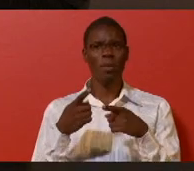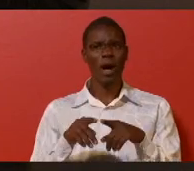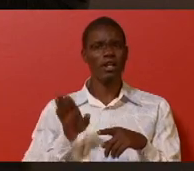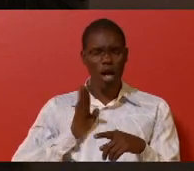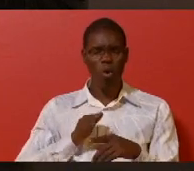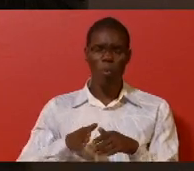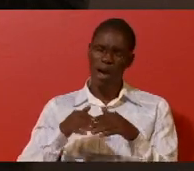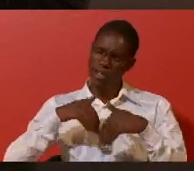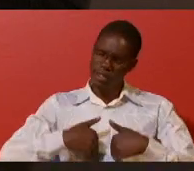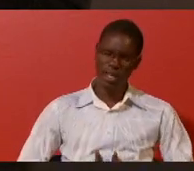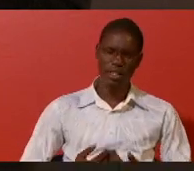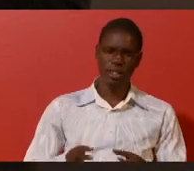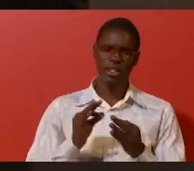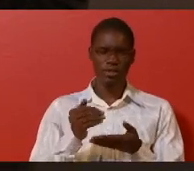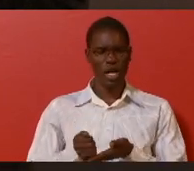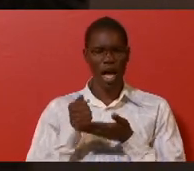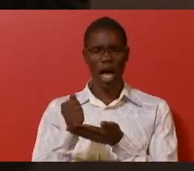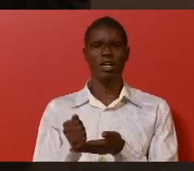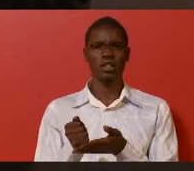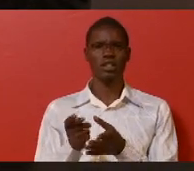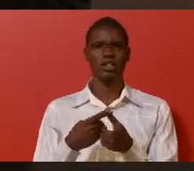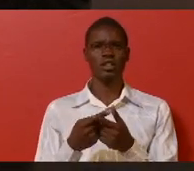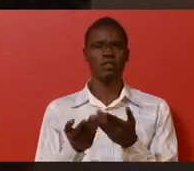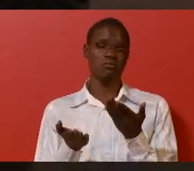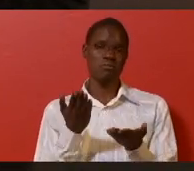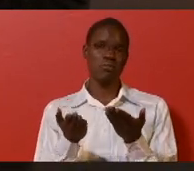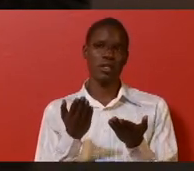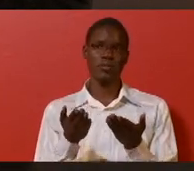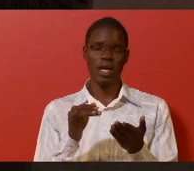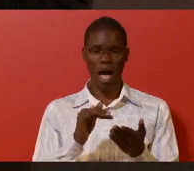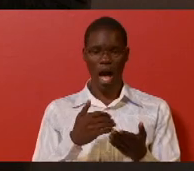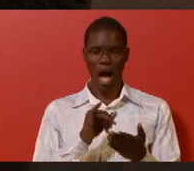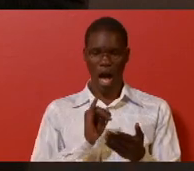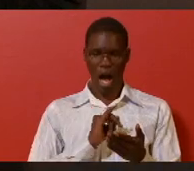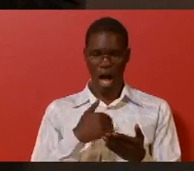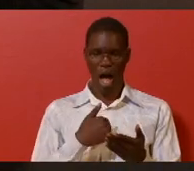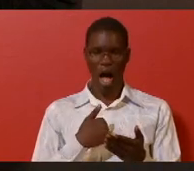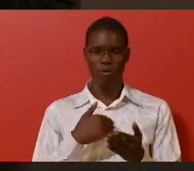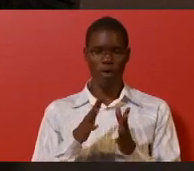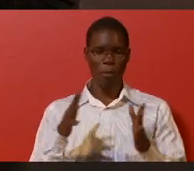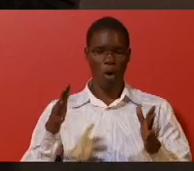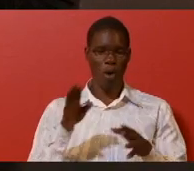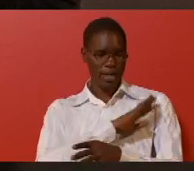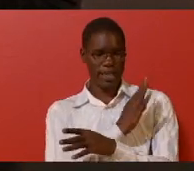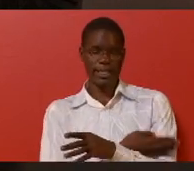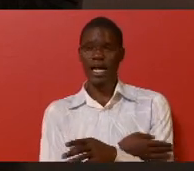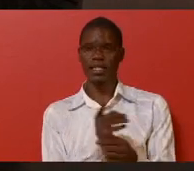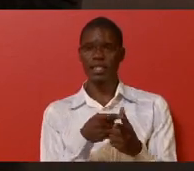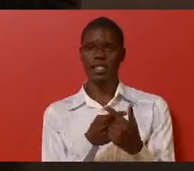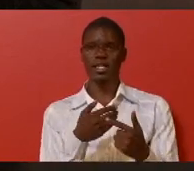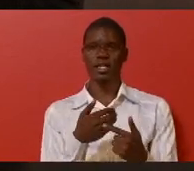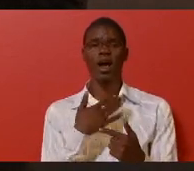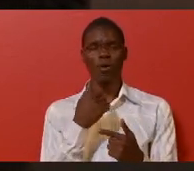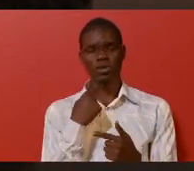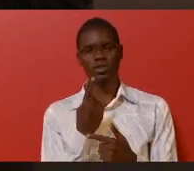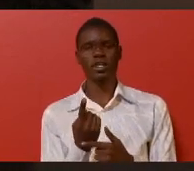tired. So if you helped her a little bit, maybe she would have more energy. So, a word to the wise is sufficient. Let me